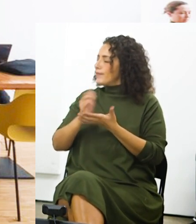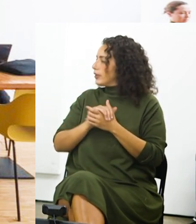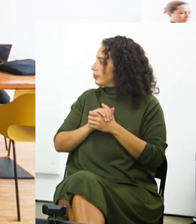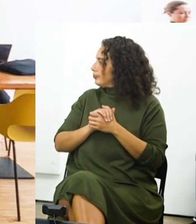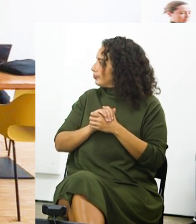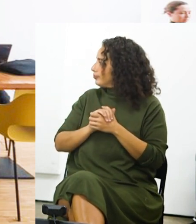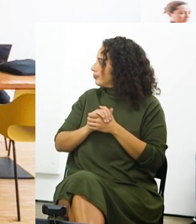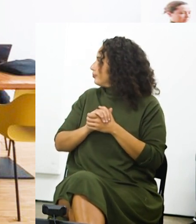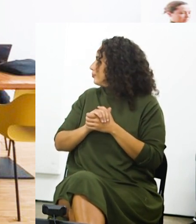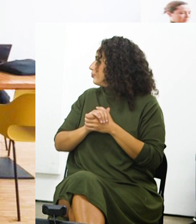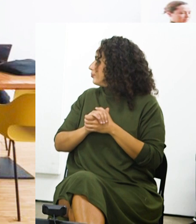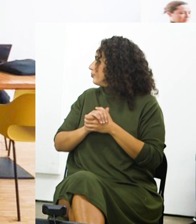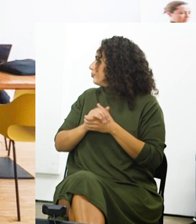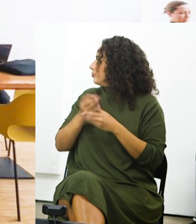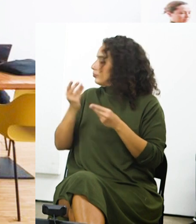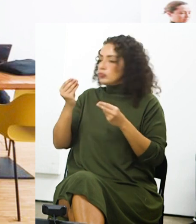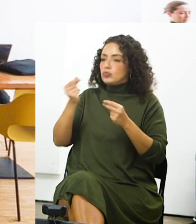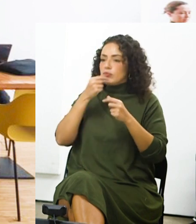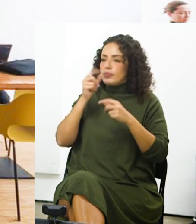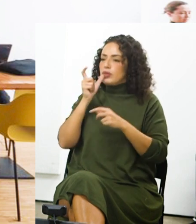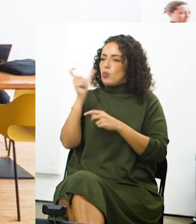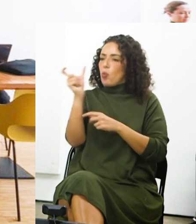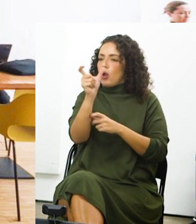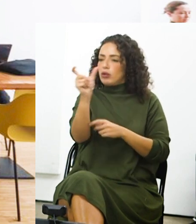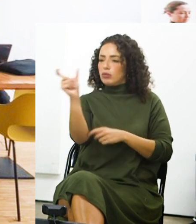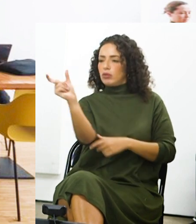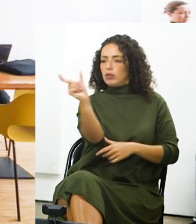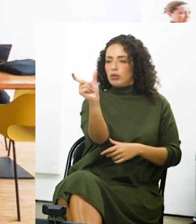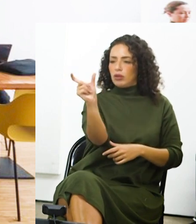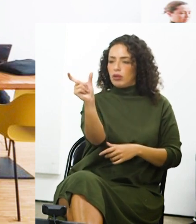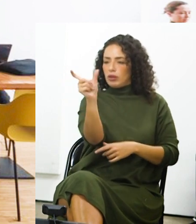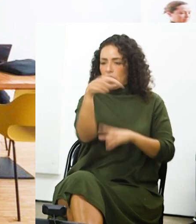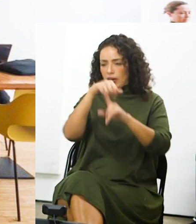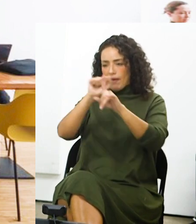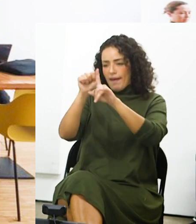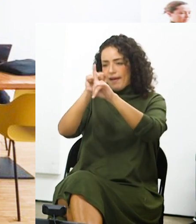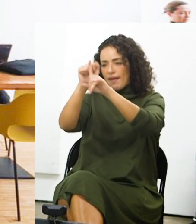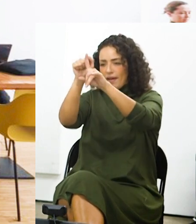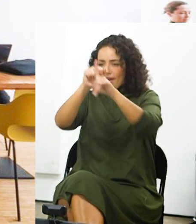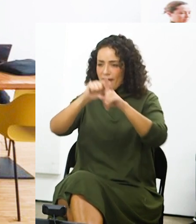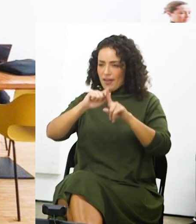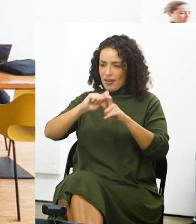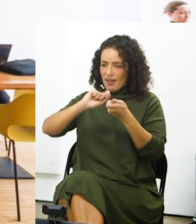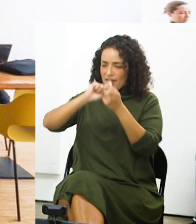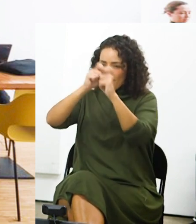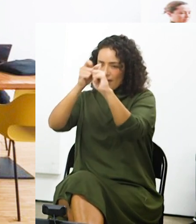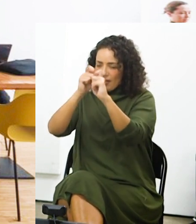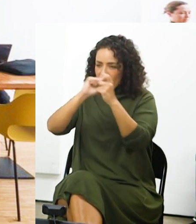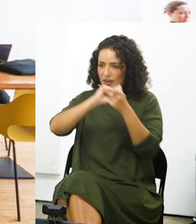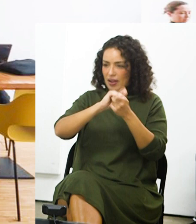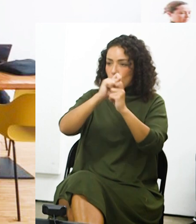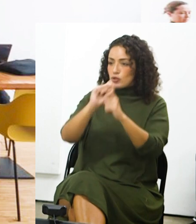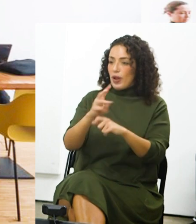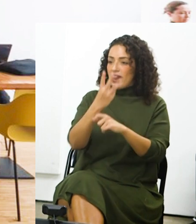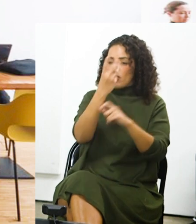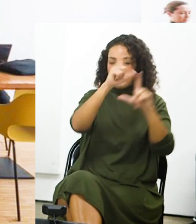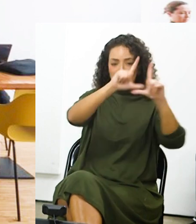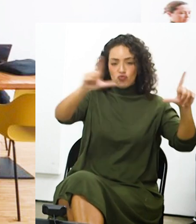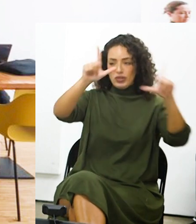words floating in space, so that also play across the 3 different screens online as well.